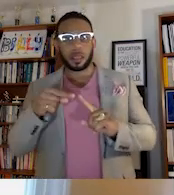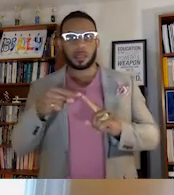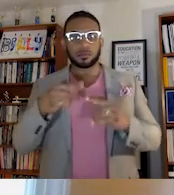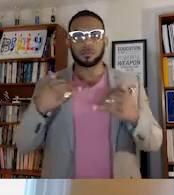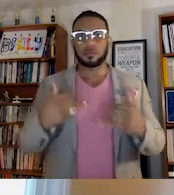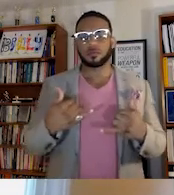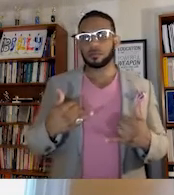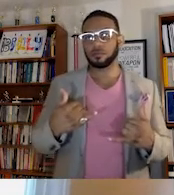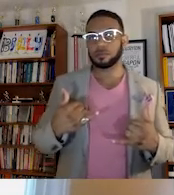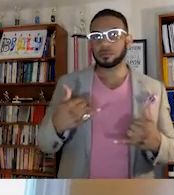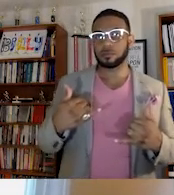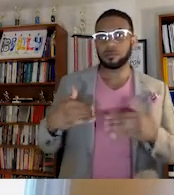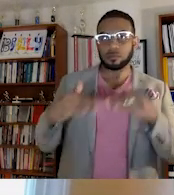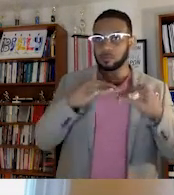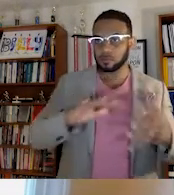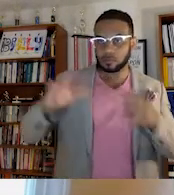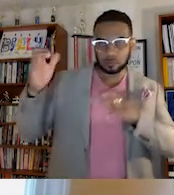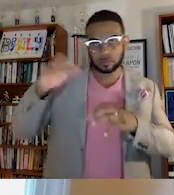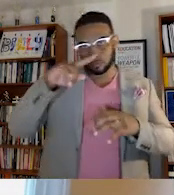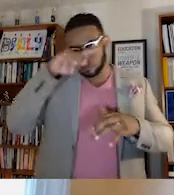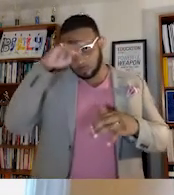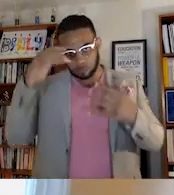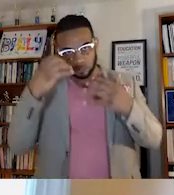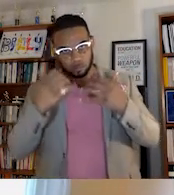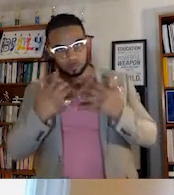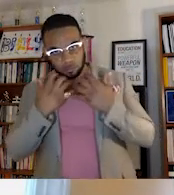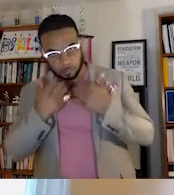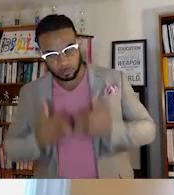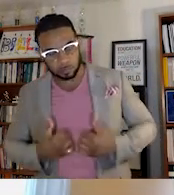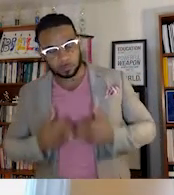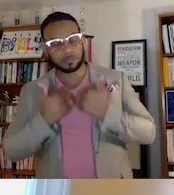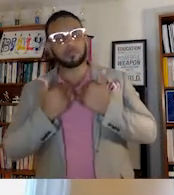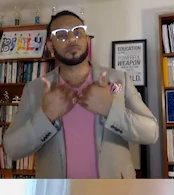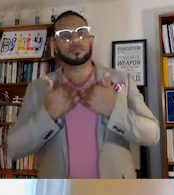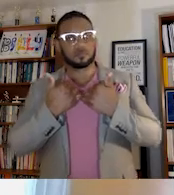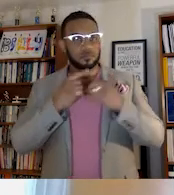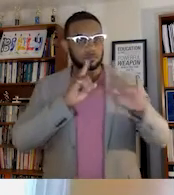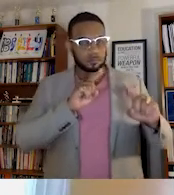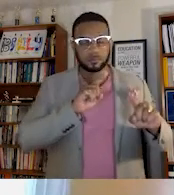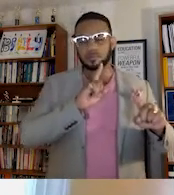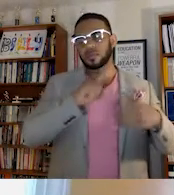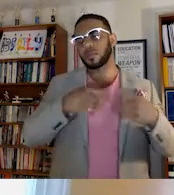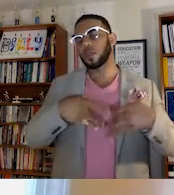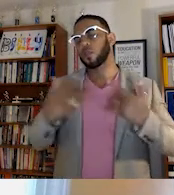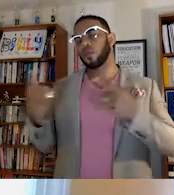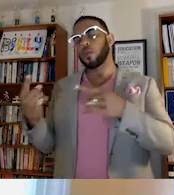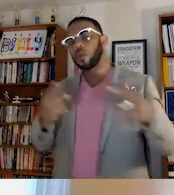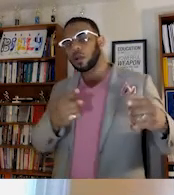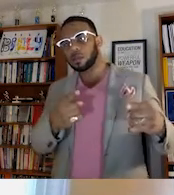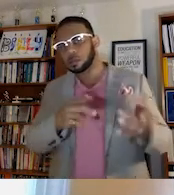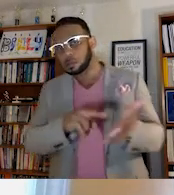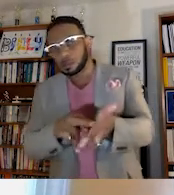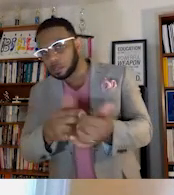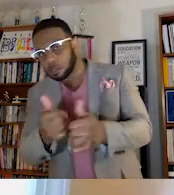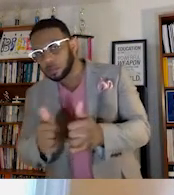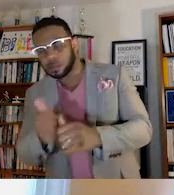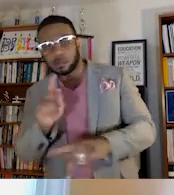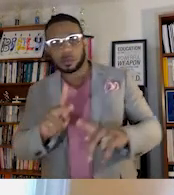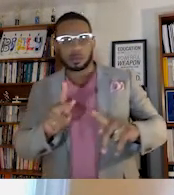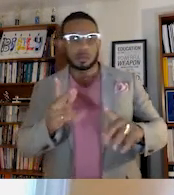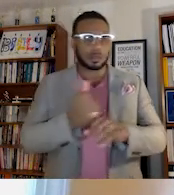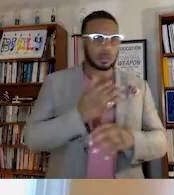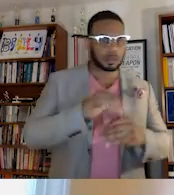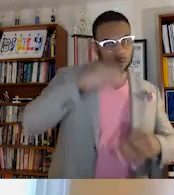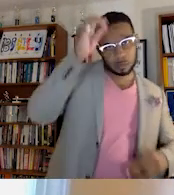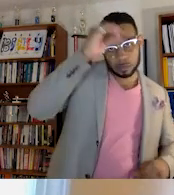the current civil unrest, Black Lives Matter responses, and just kind of talk about what's going on, check in with folks, get some